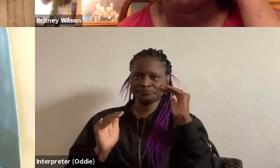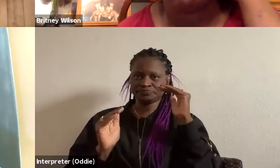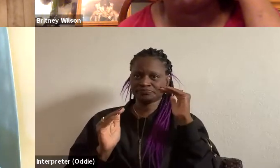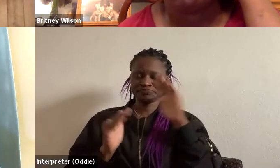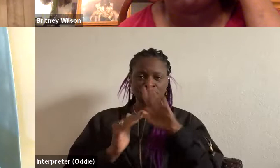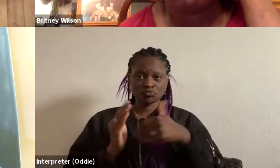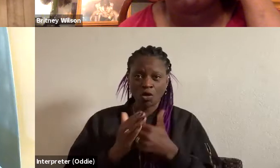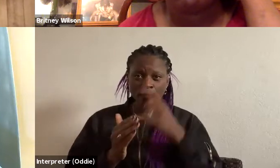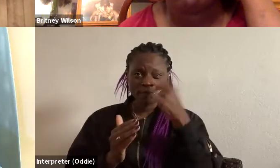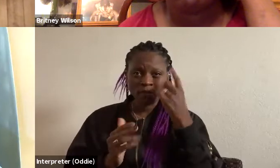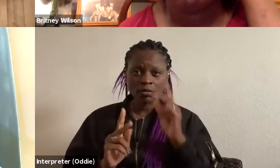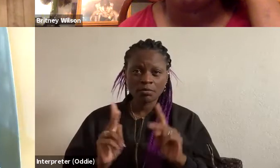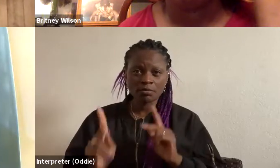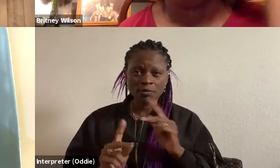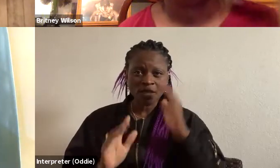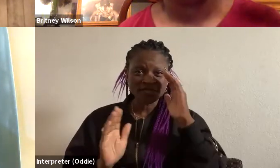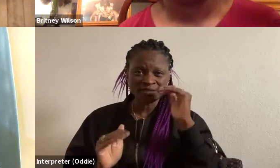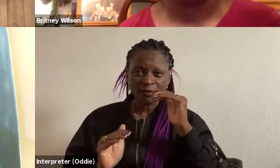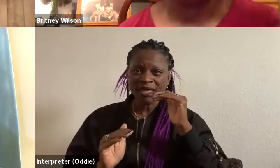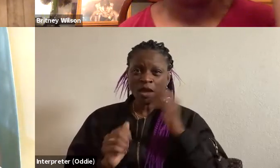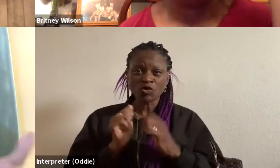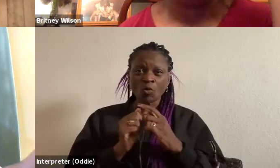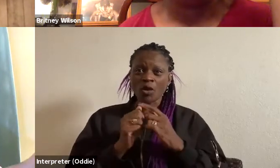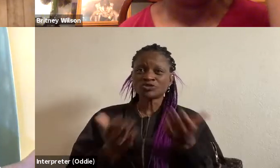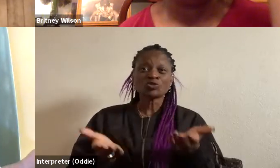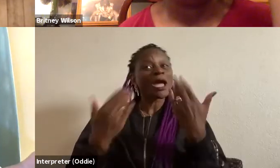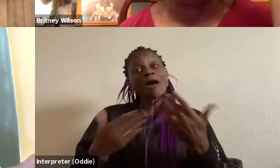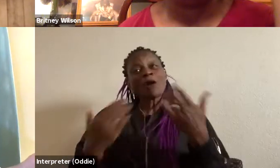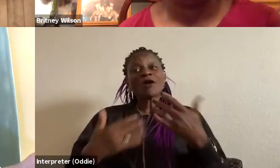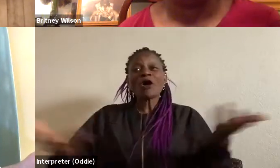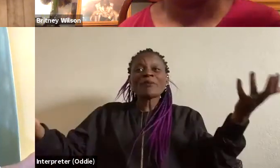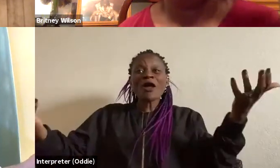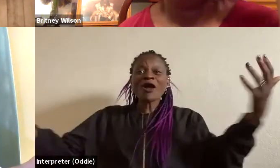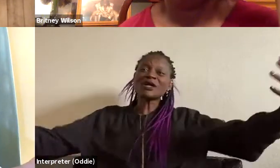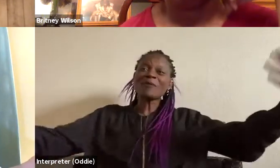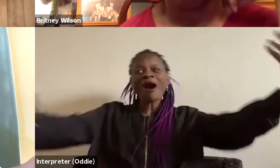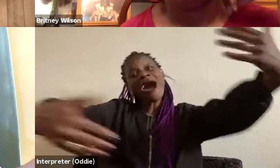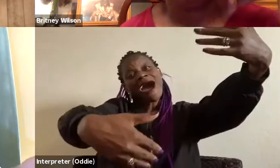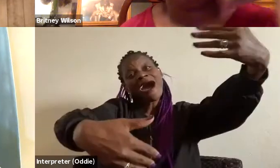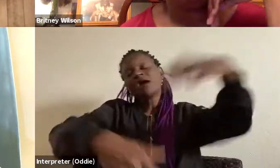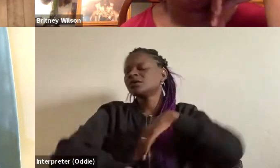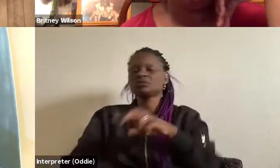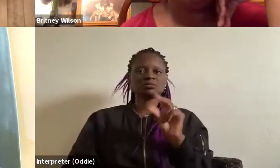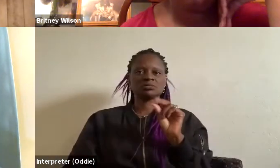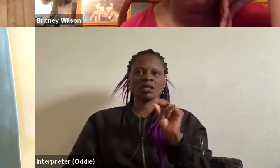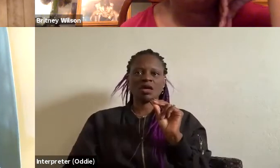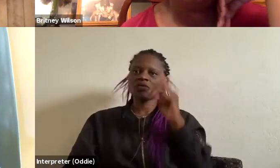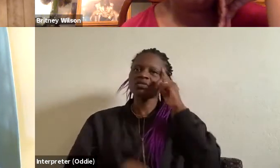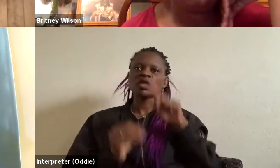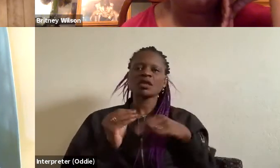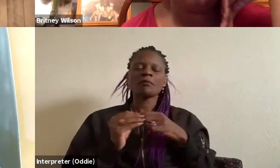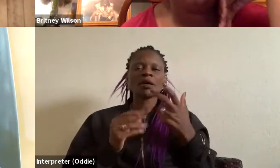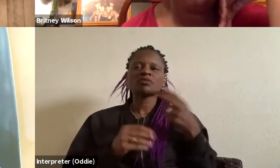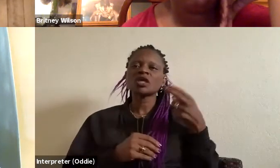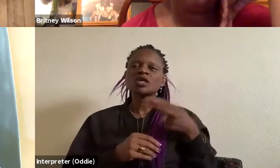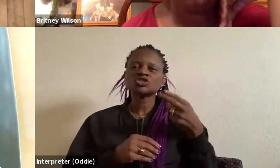to disability with open arms when given the history of our lives in this,